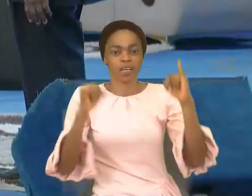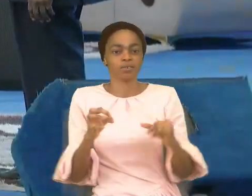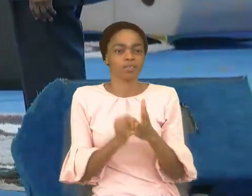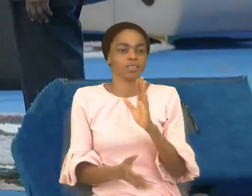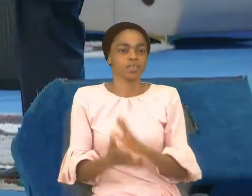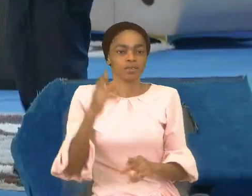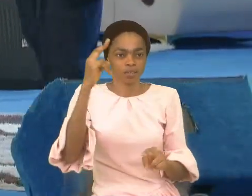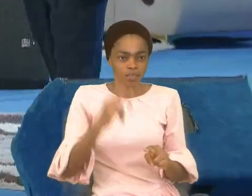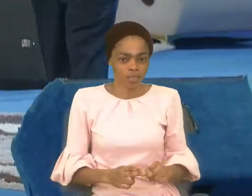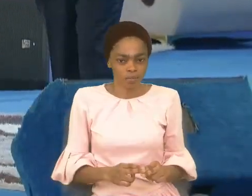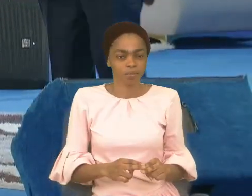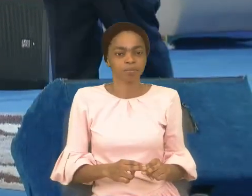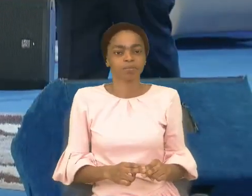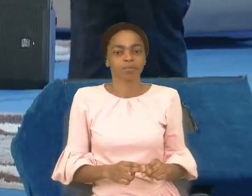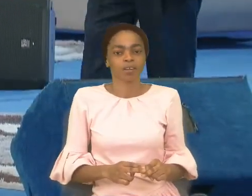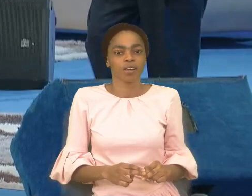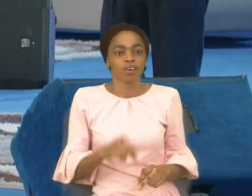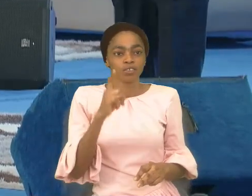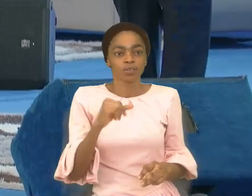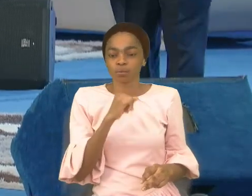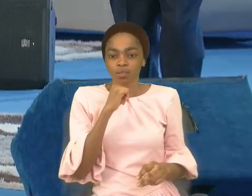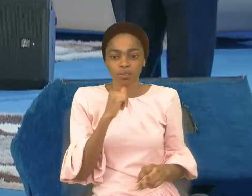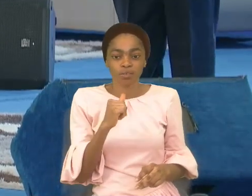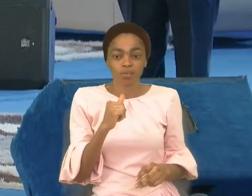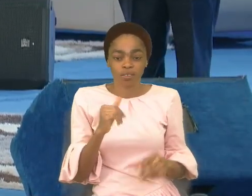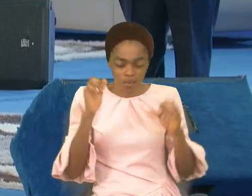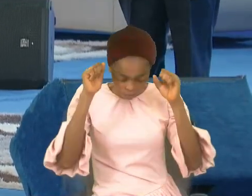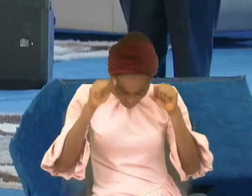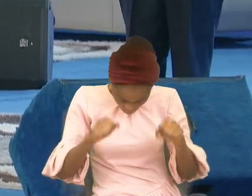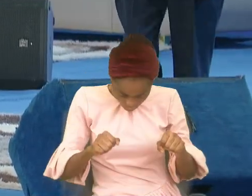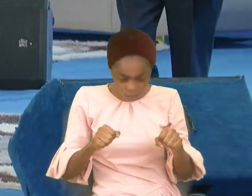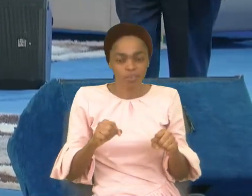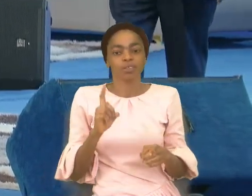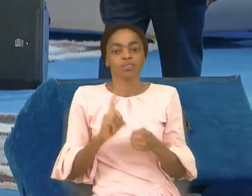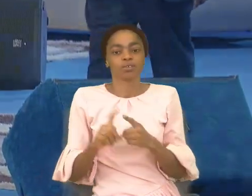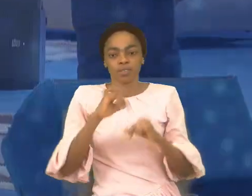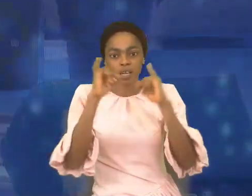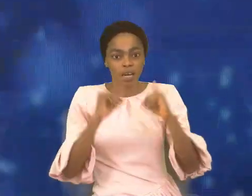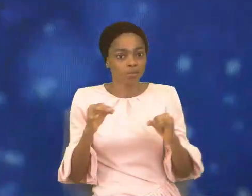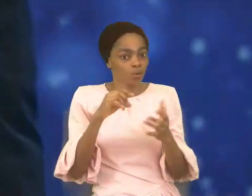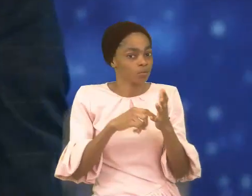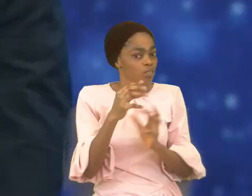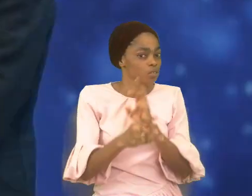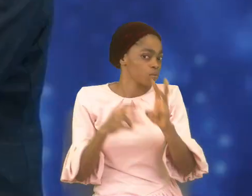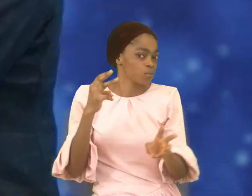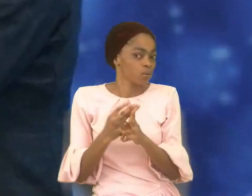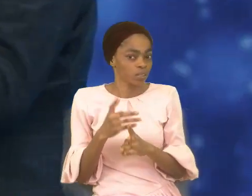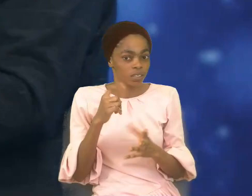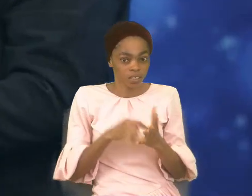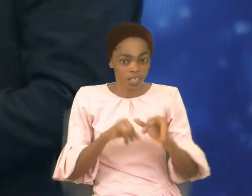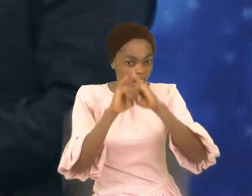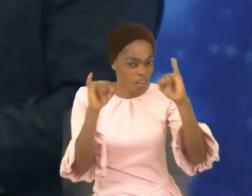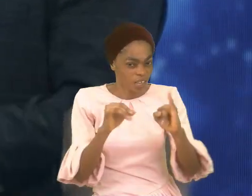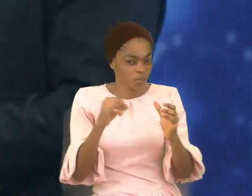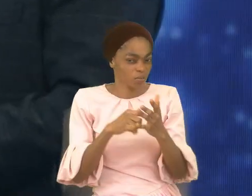this world, the idol of this generation, the idols of men, the idols of women, you